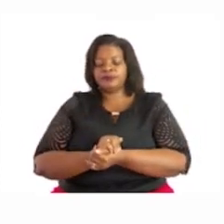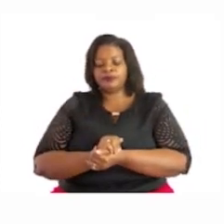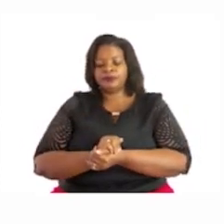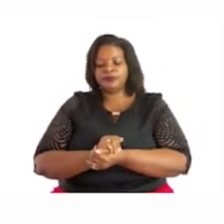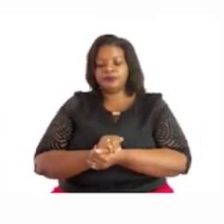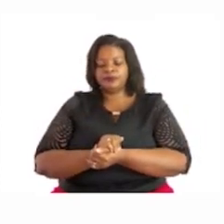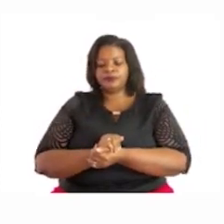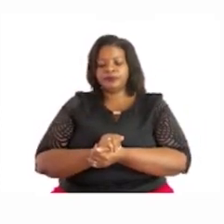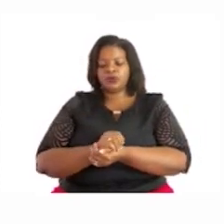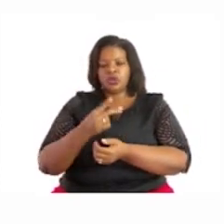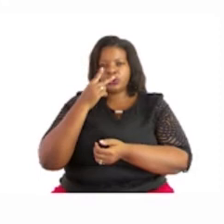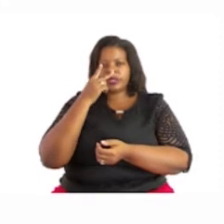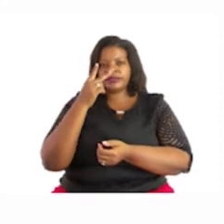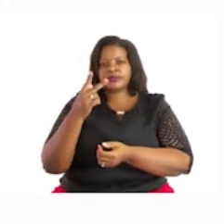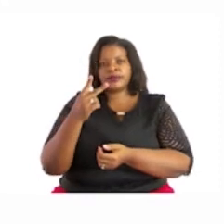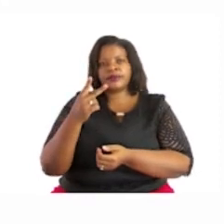you can see that